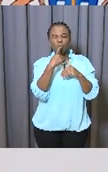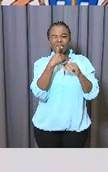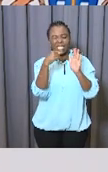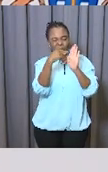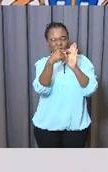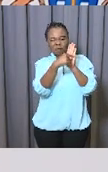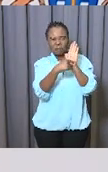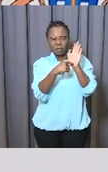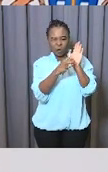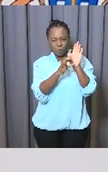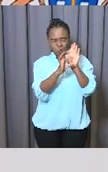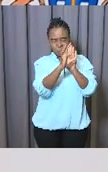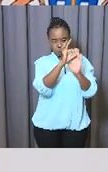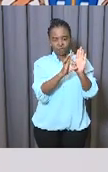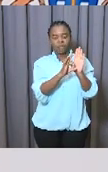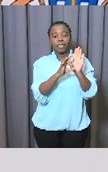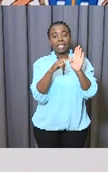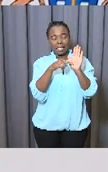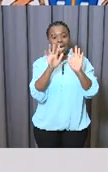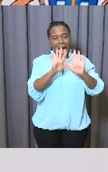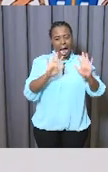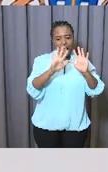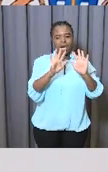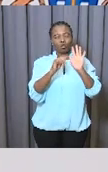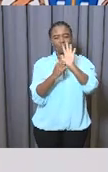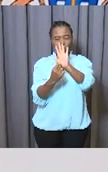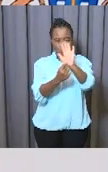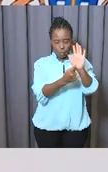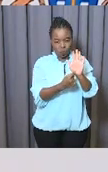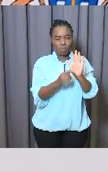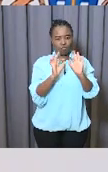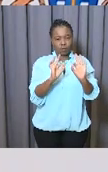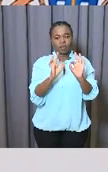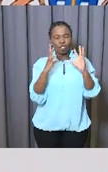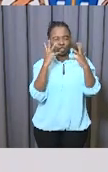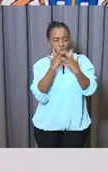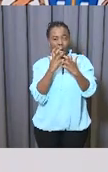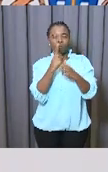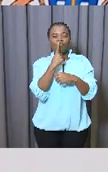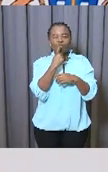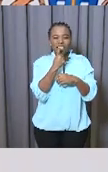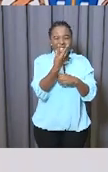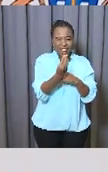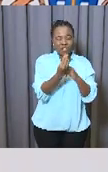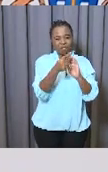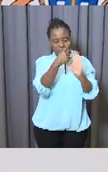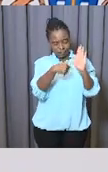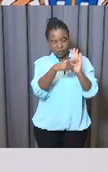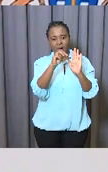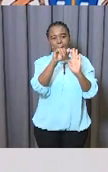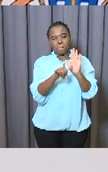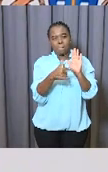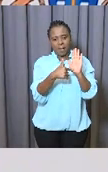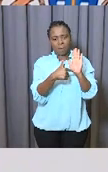red. This is our color coding. You will see it's dark red. You will see that in